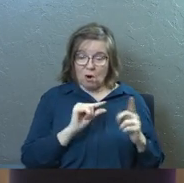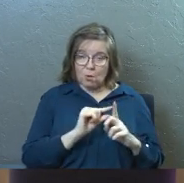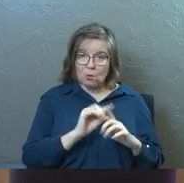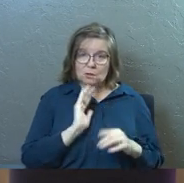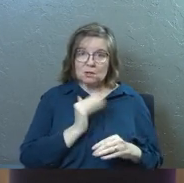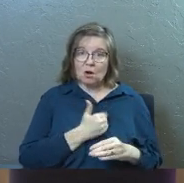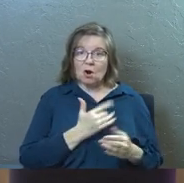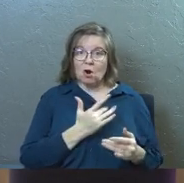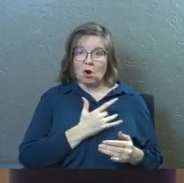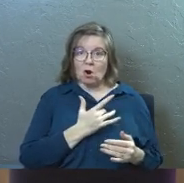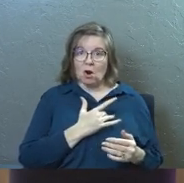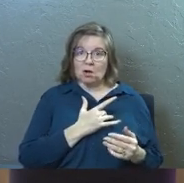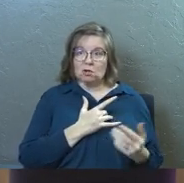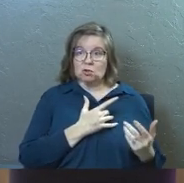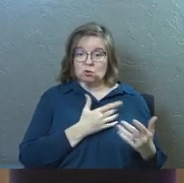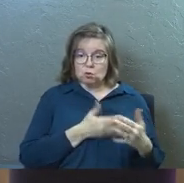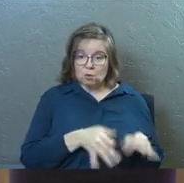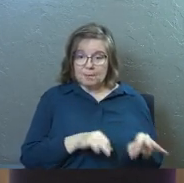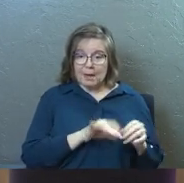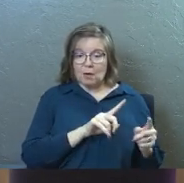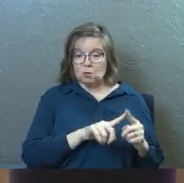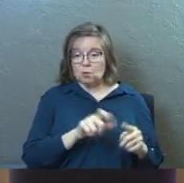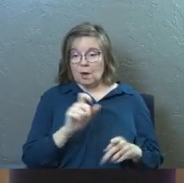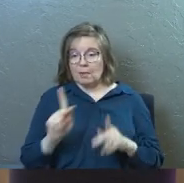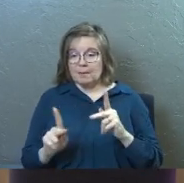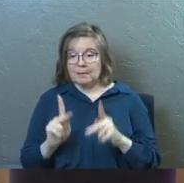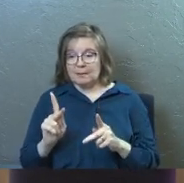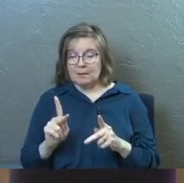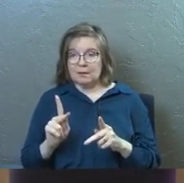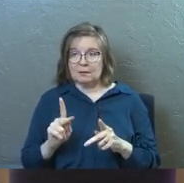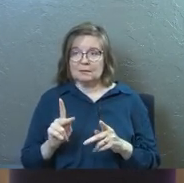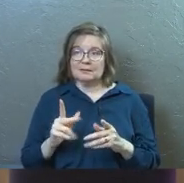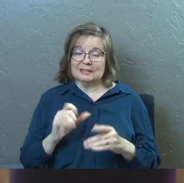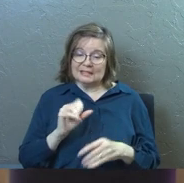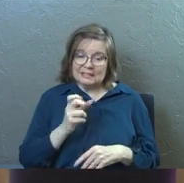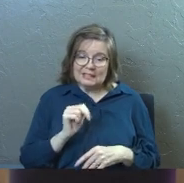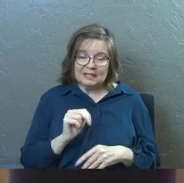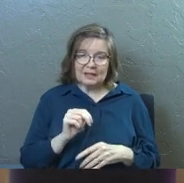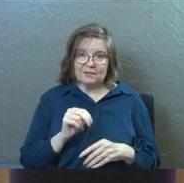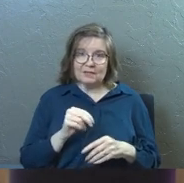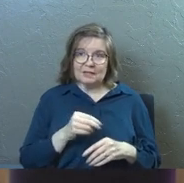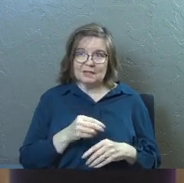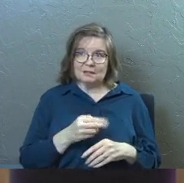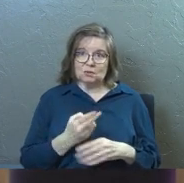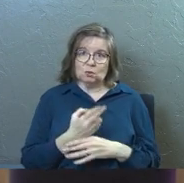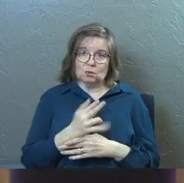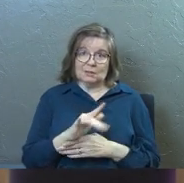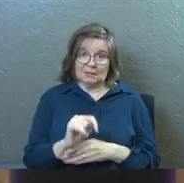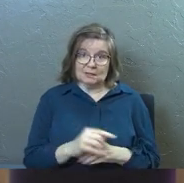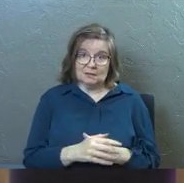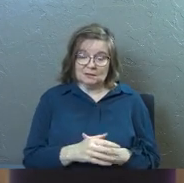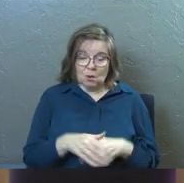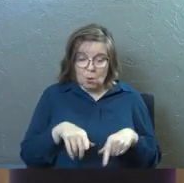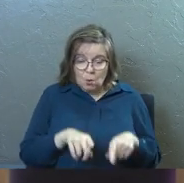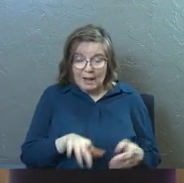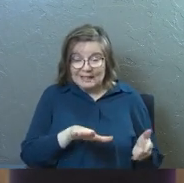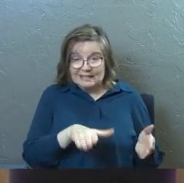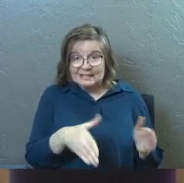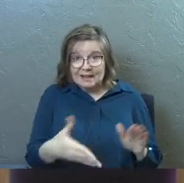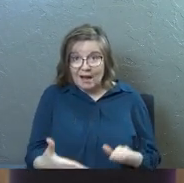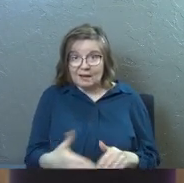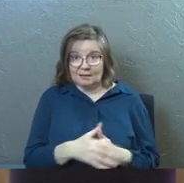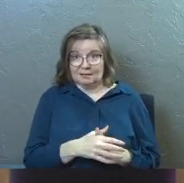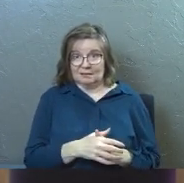words and our hearts to matter toward others, Stephen spends it while he's